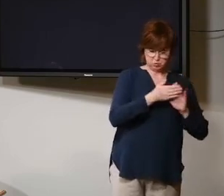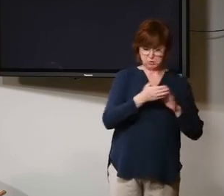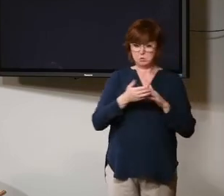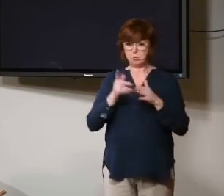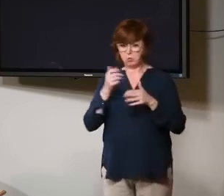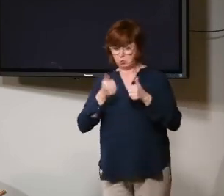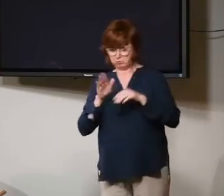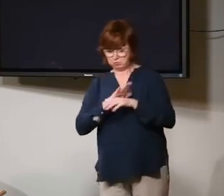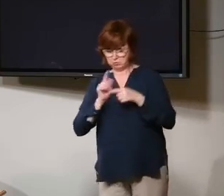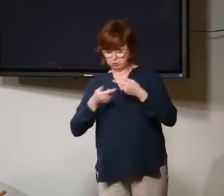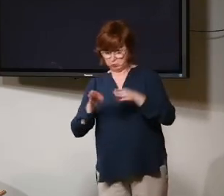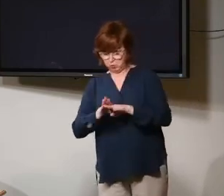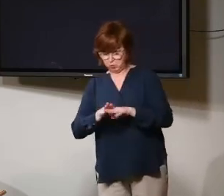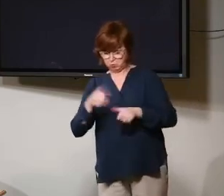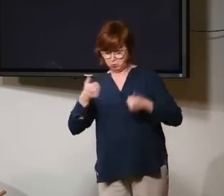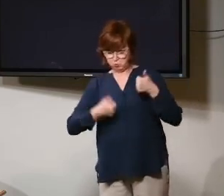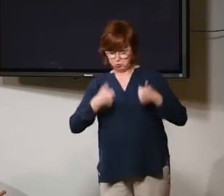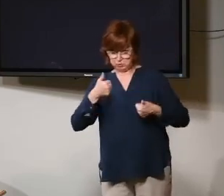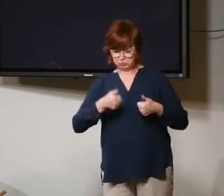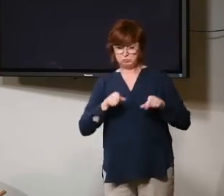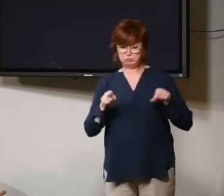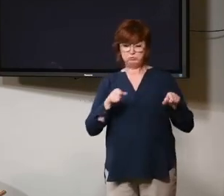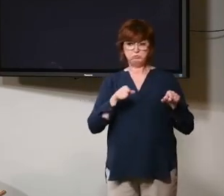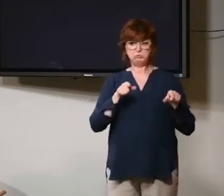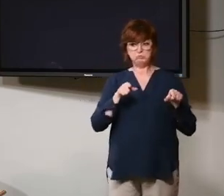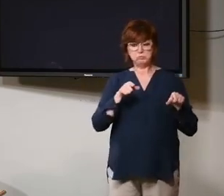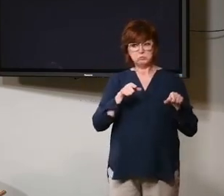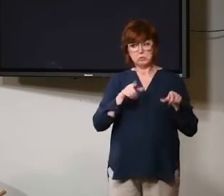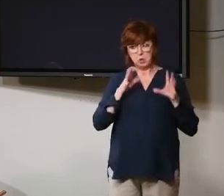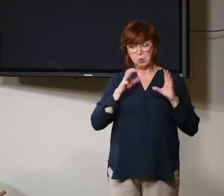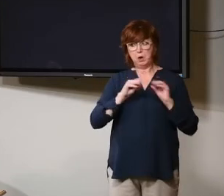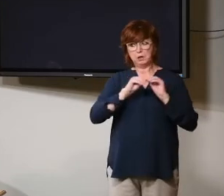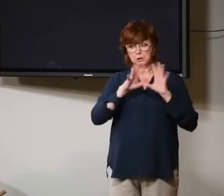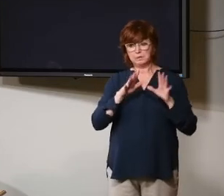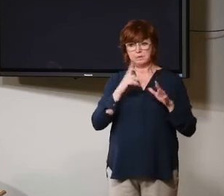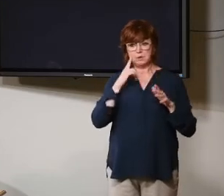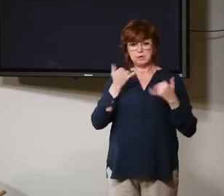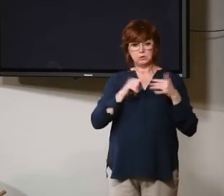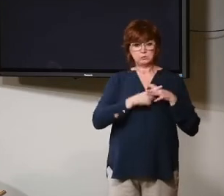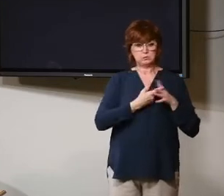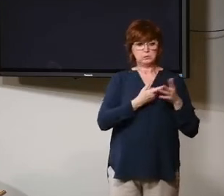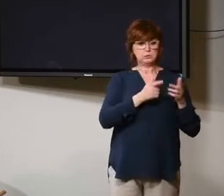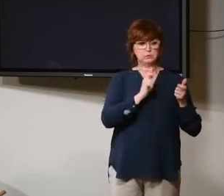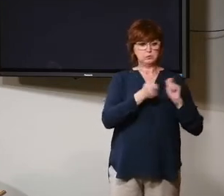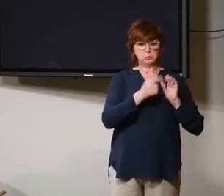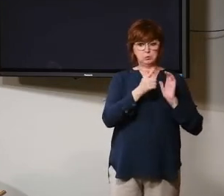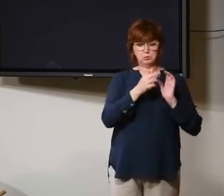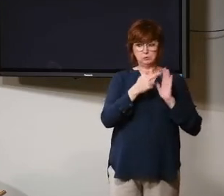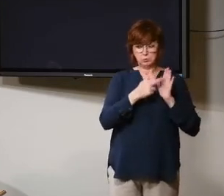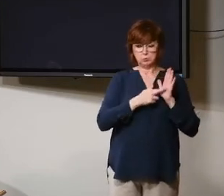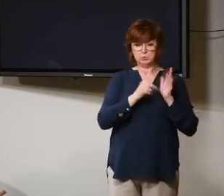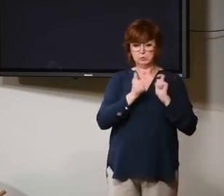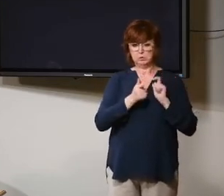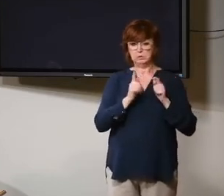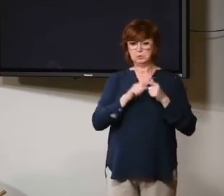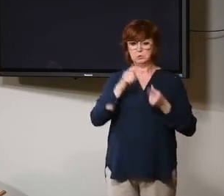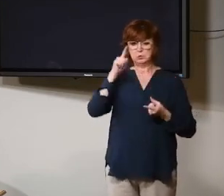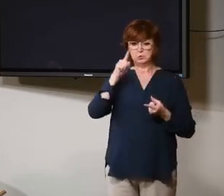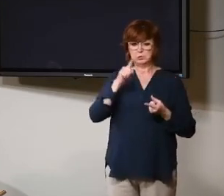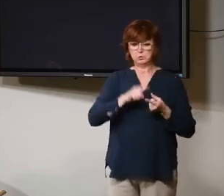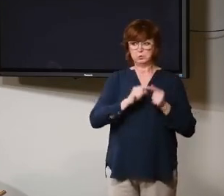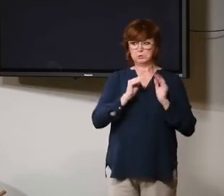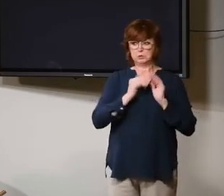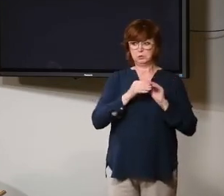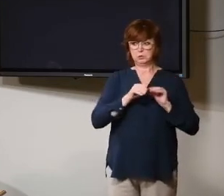in the weeks ahead are to address some of the community transmission that we know is there now